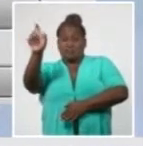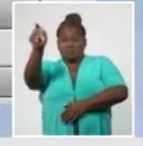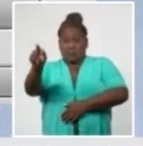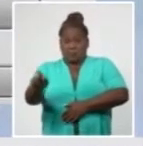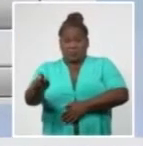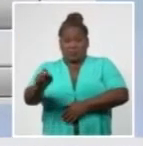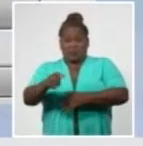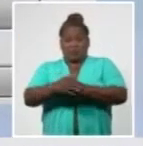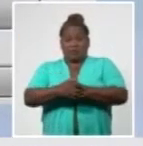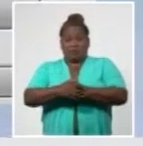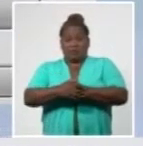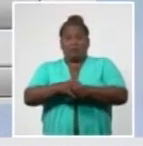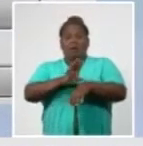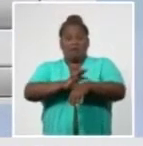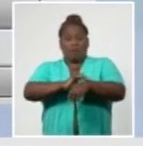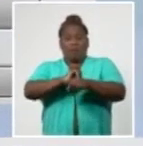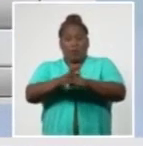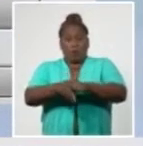Yesterday,